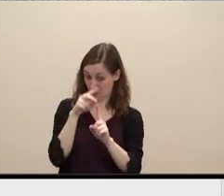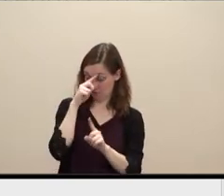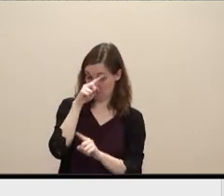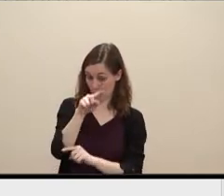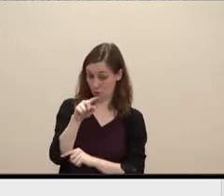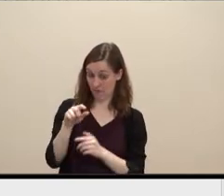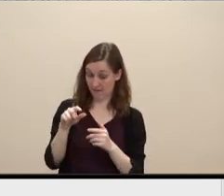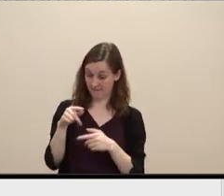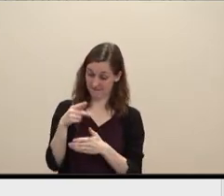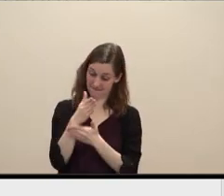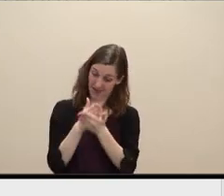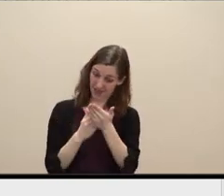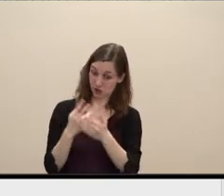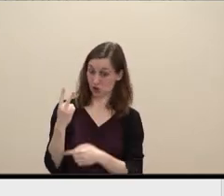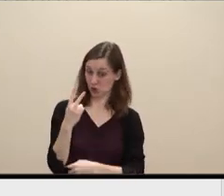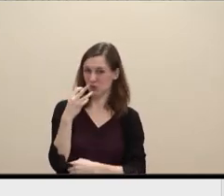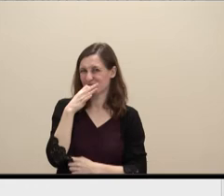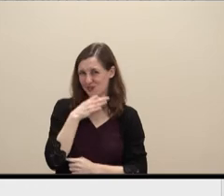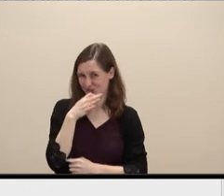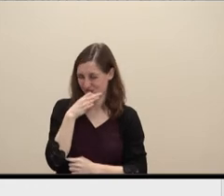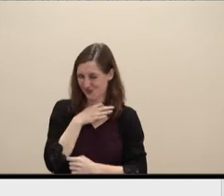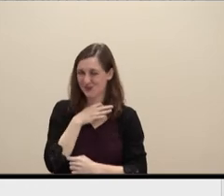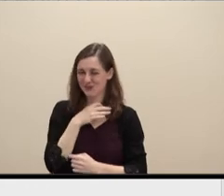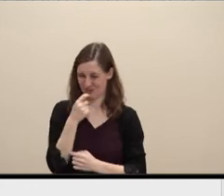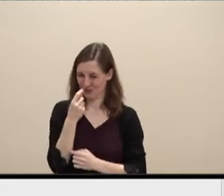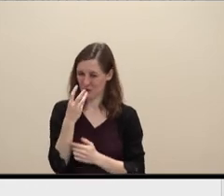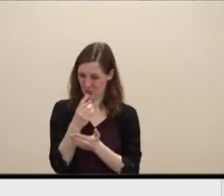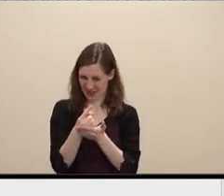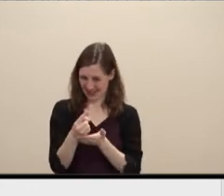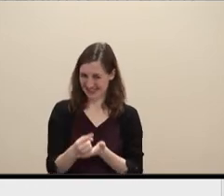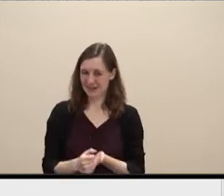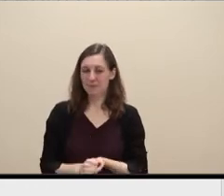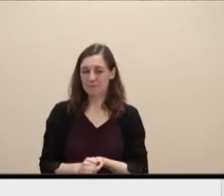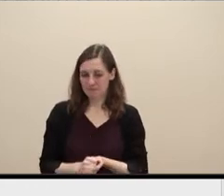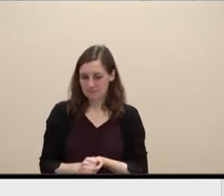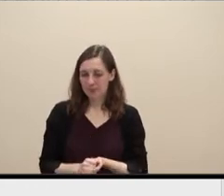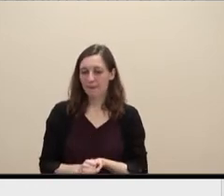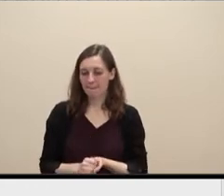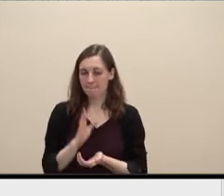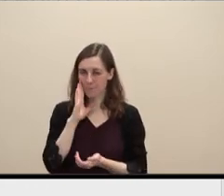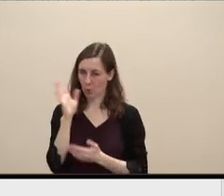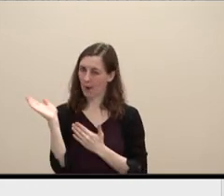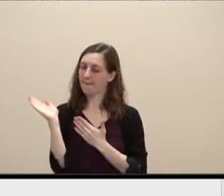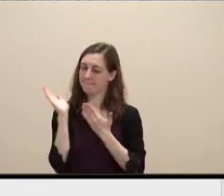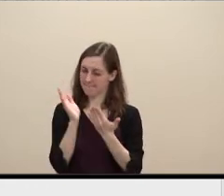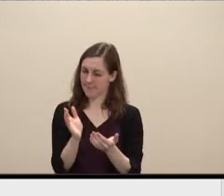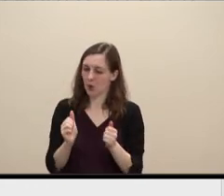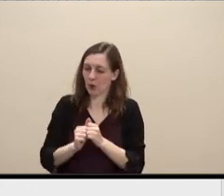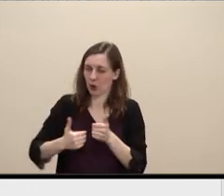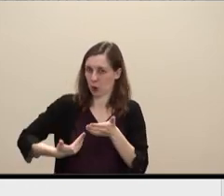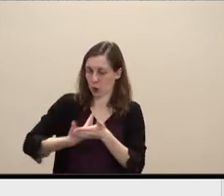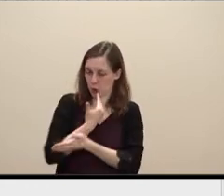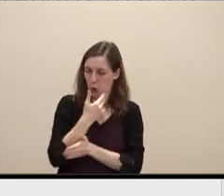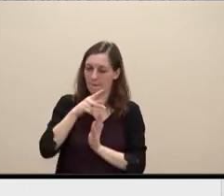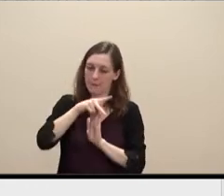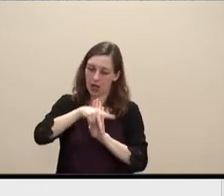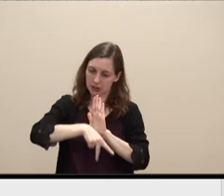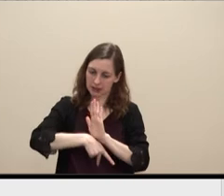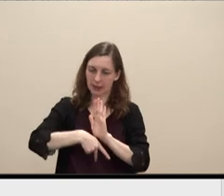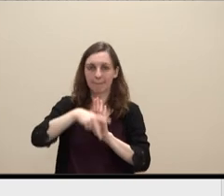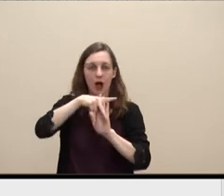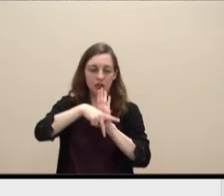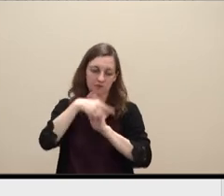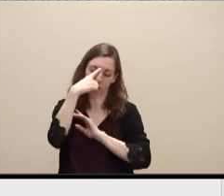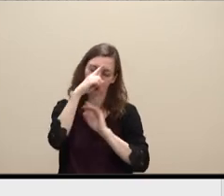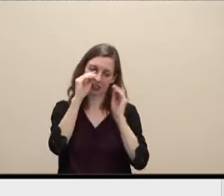weeks. Then we're going to be coming back to you with some policies, because it's going to impact policy when teachers move around